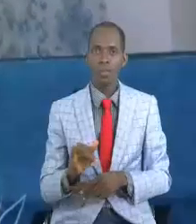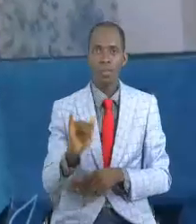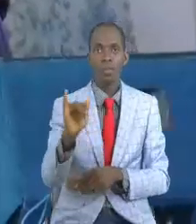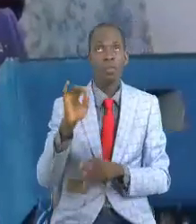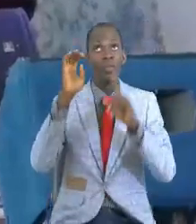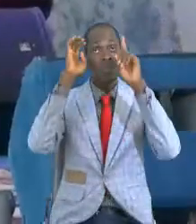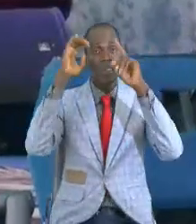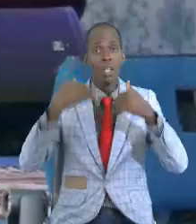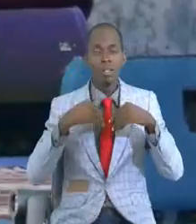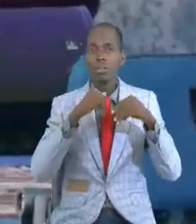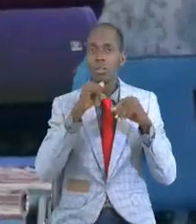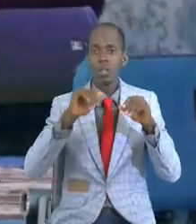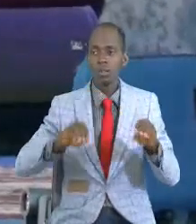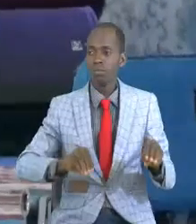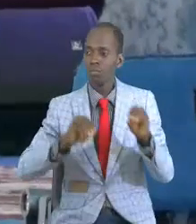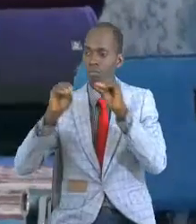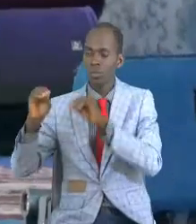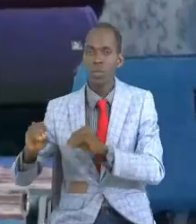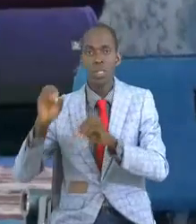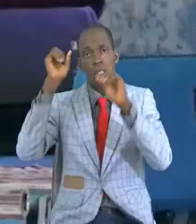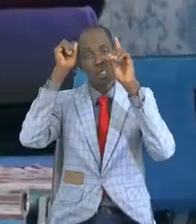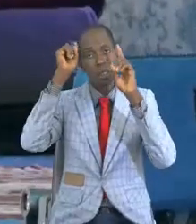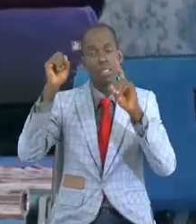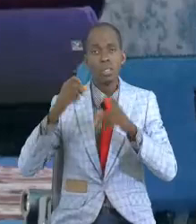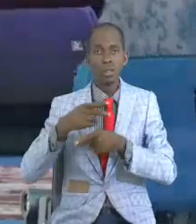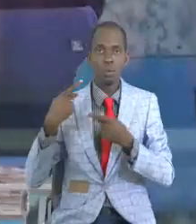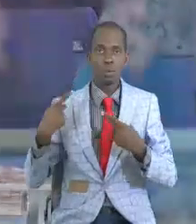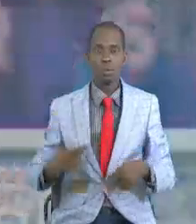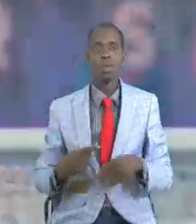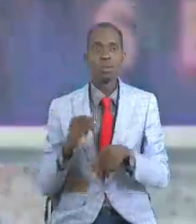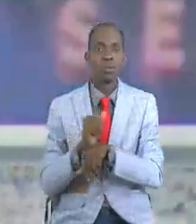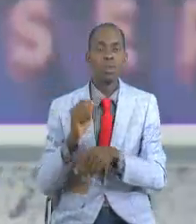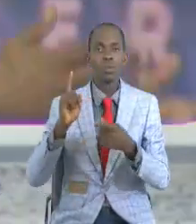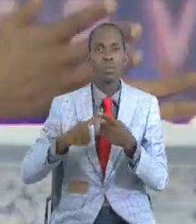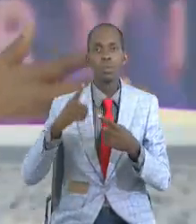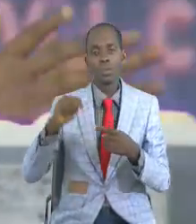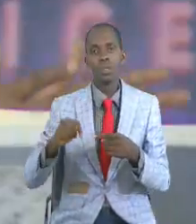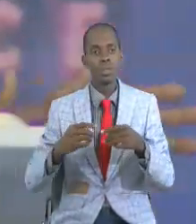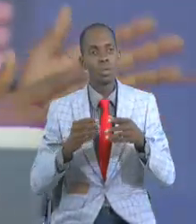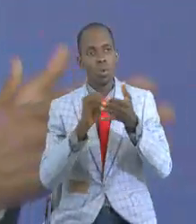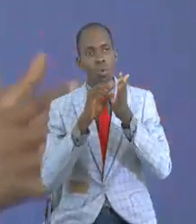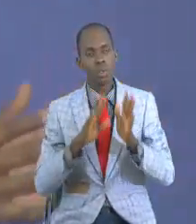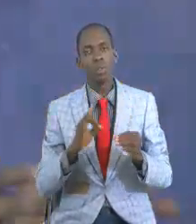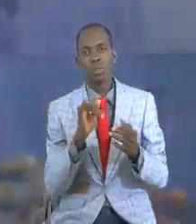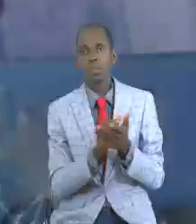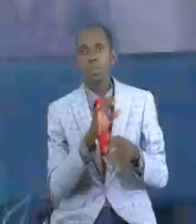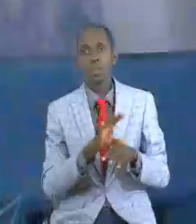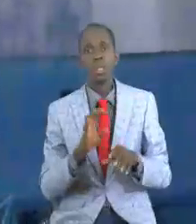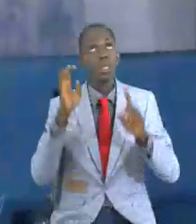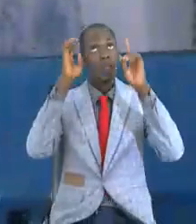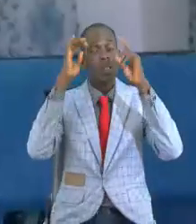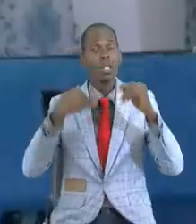over his priesthood unto the founder of that church. He has not handed over